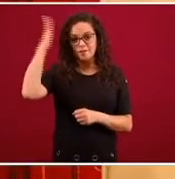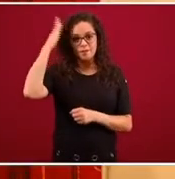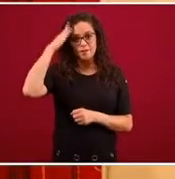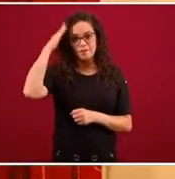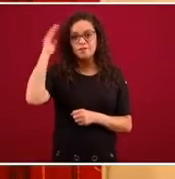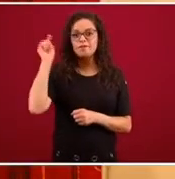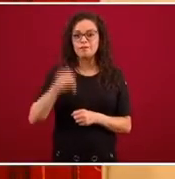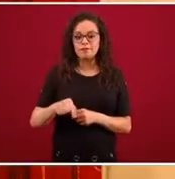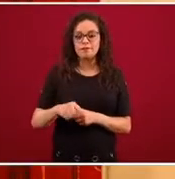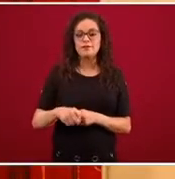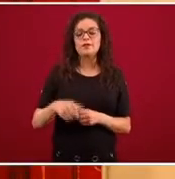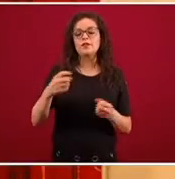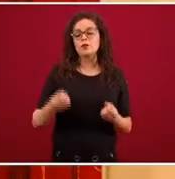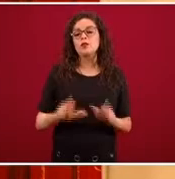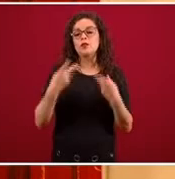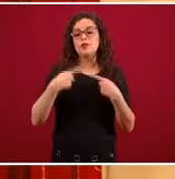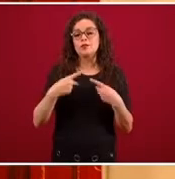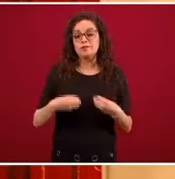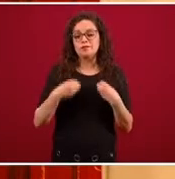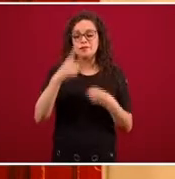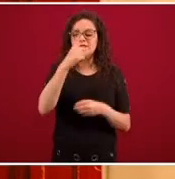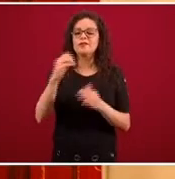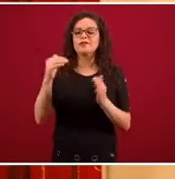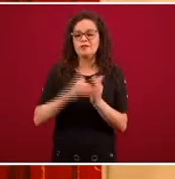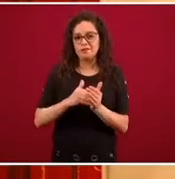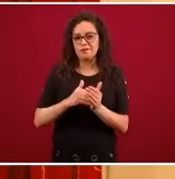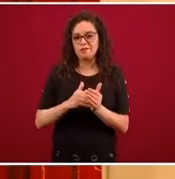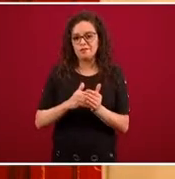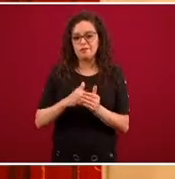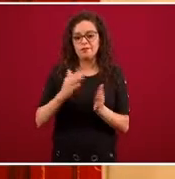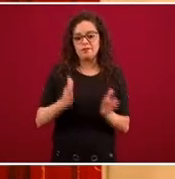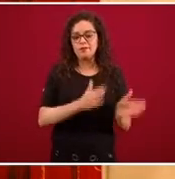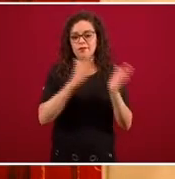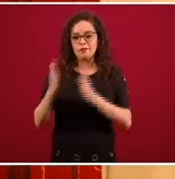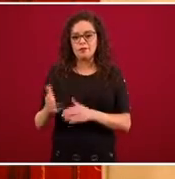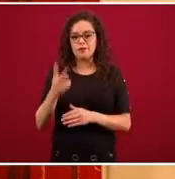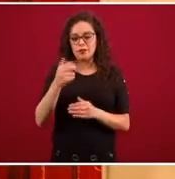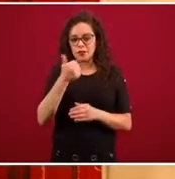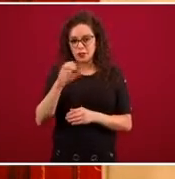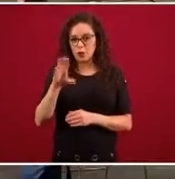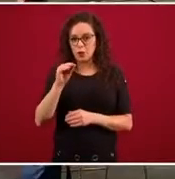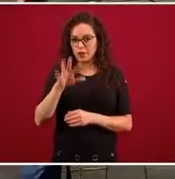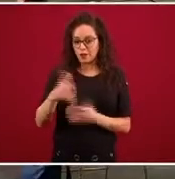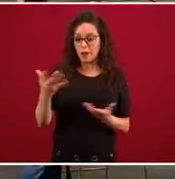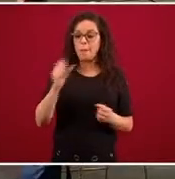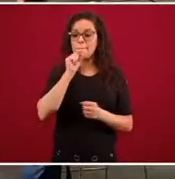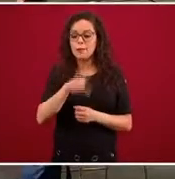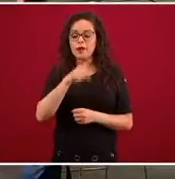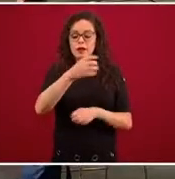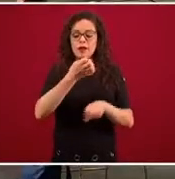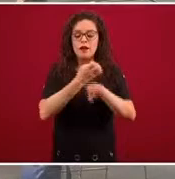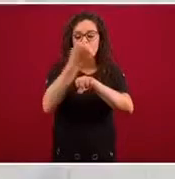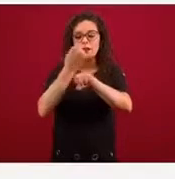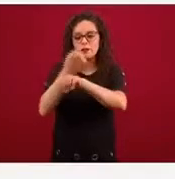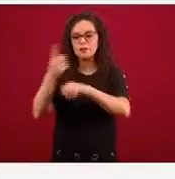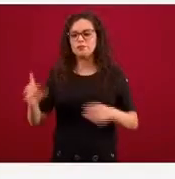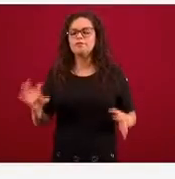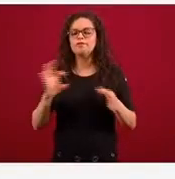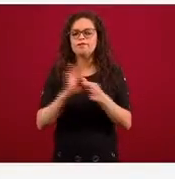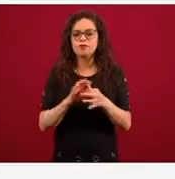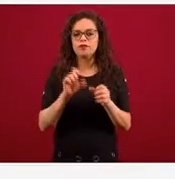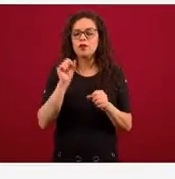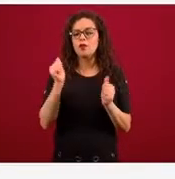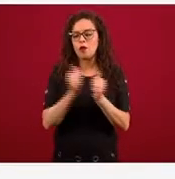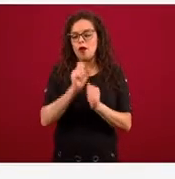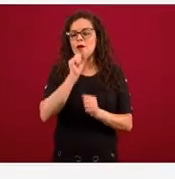incidencia rate por per 100.000 habitantes, en 100,000 relación con los inhabitants. And you can 2.965, see how y the los other demás estados que states también tienen que ver behave with con respect to esta base.